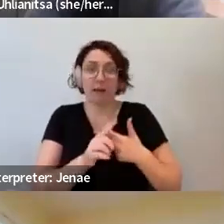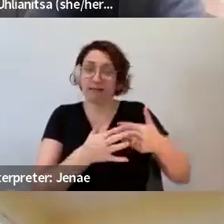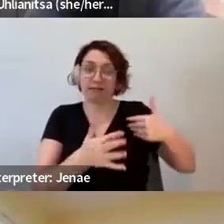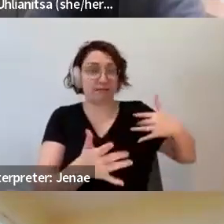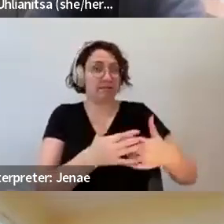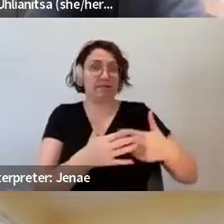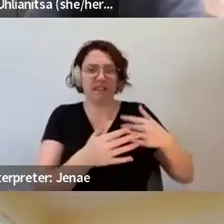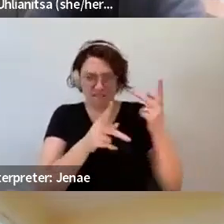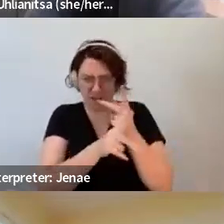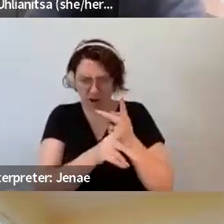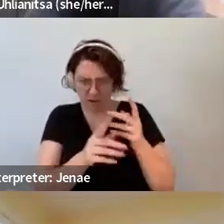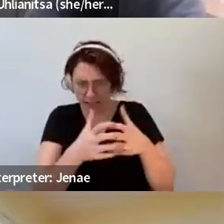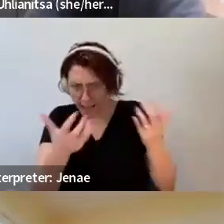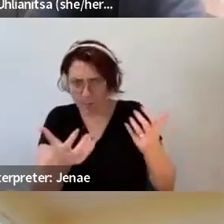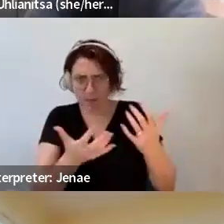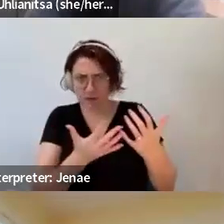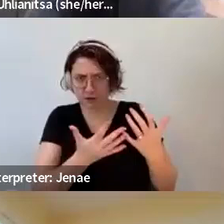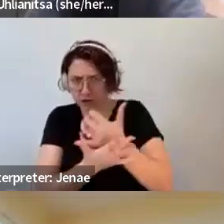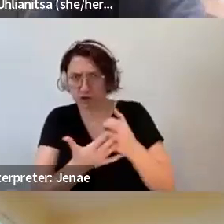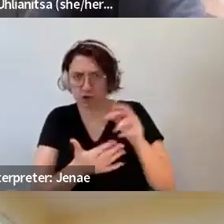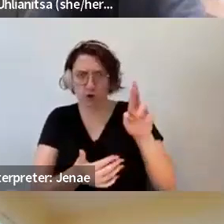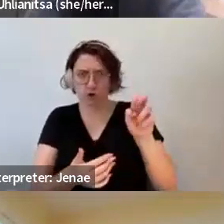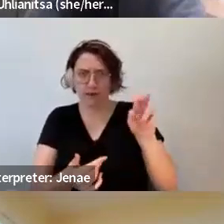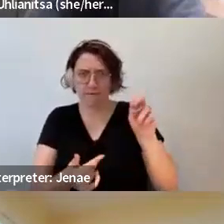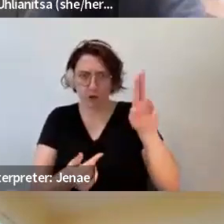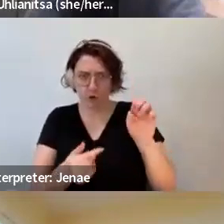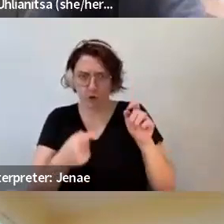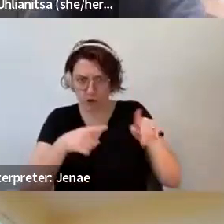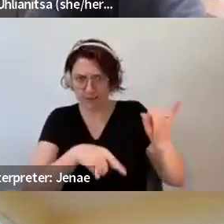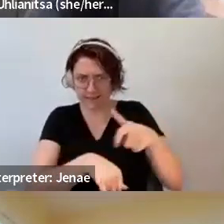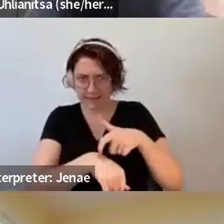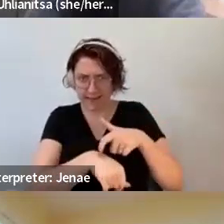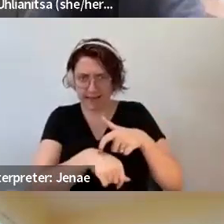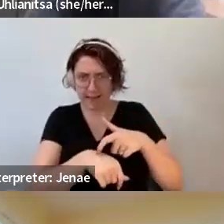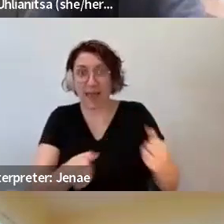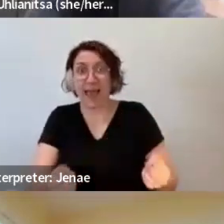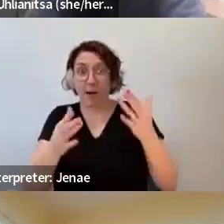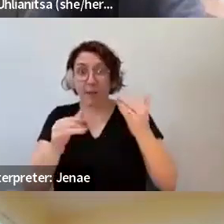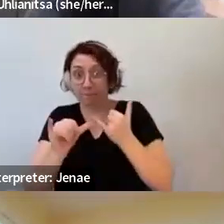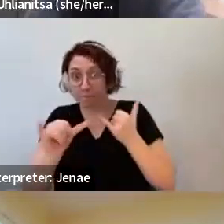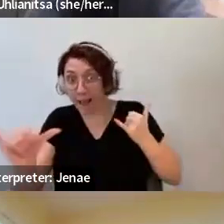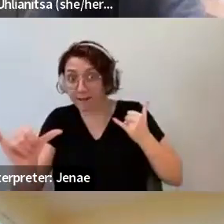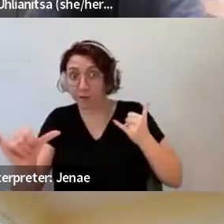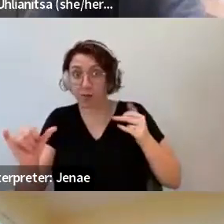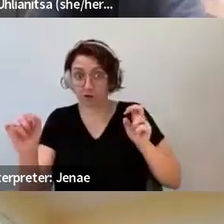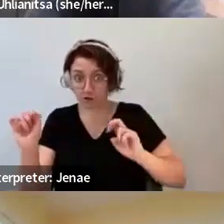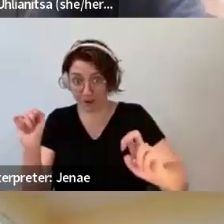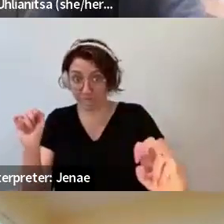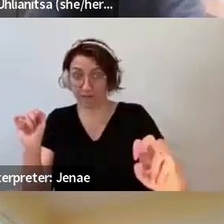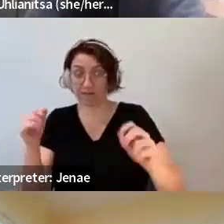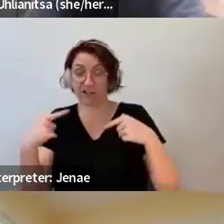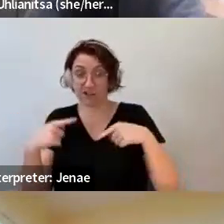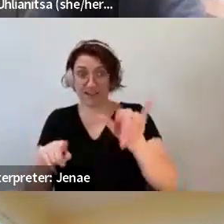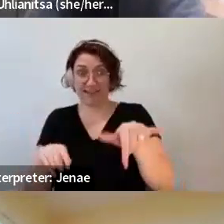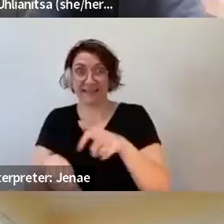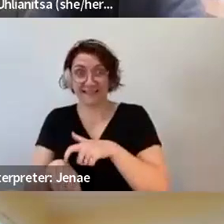out how much regional center revenue they generated over that period of time and how much miles their vehicle traveled during that